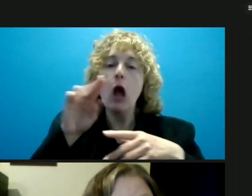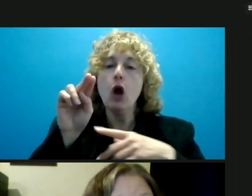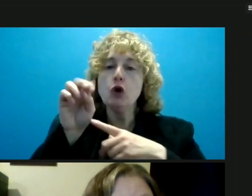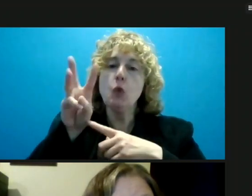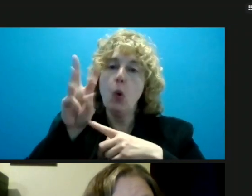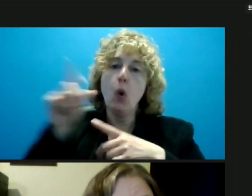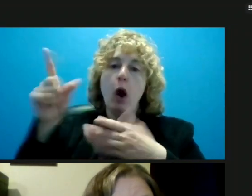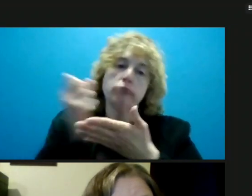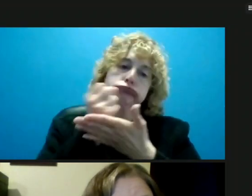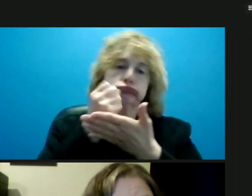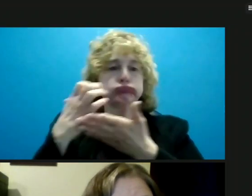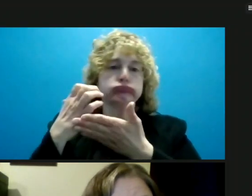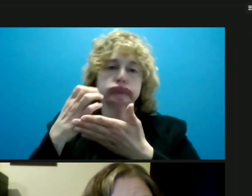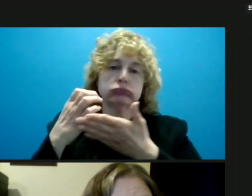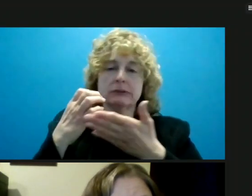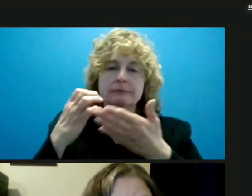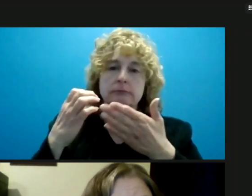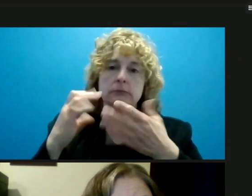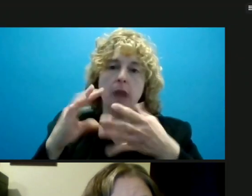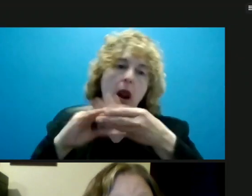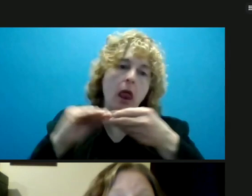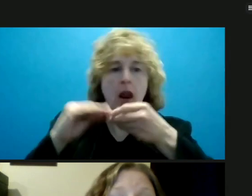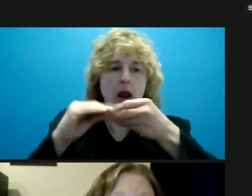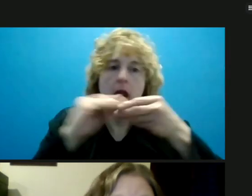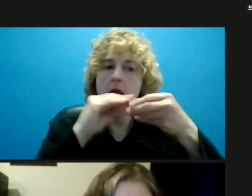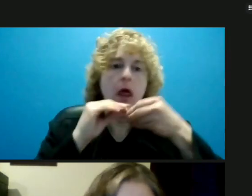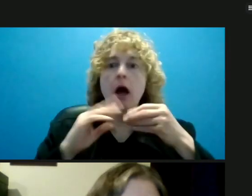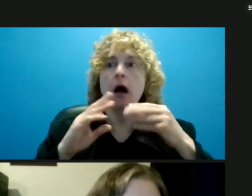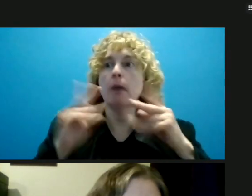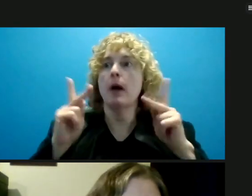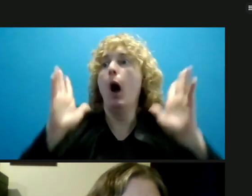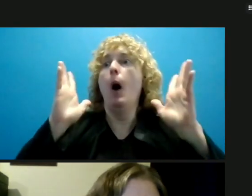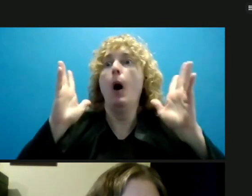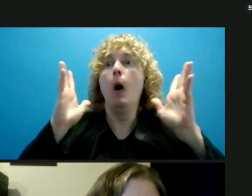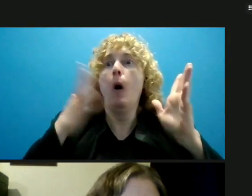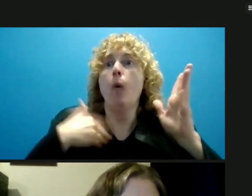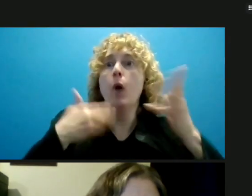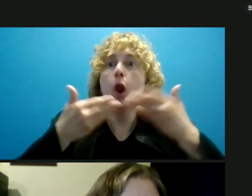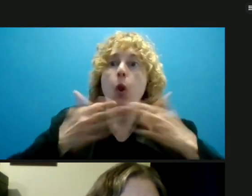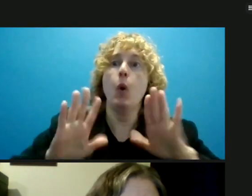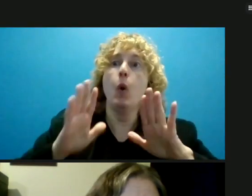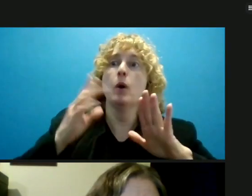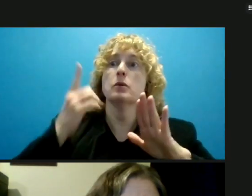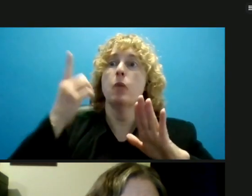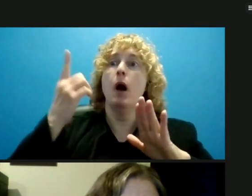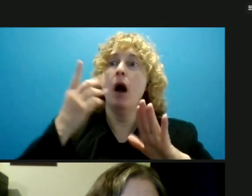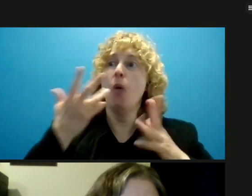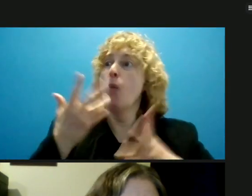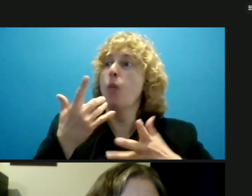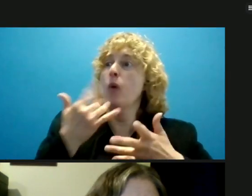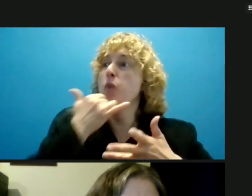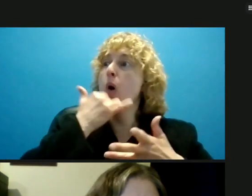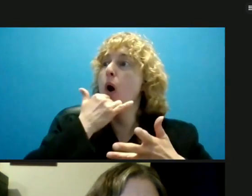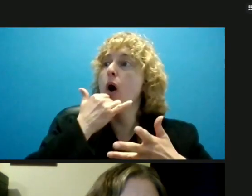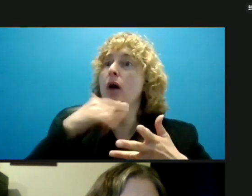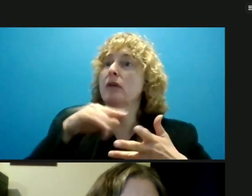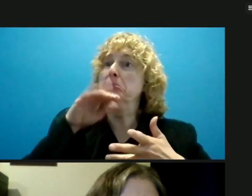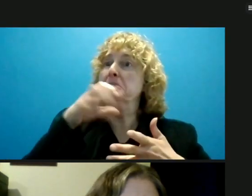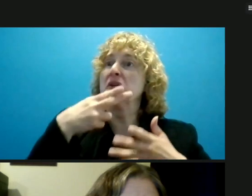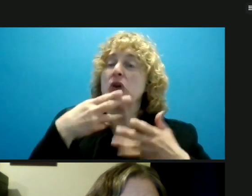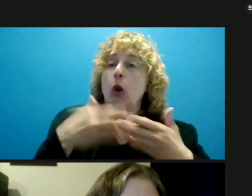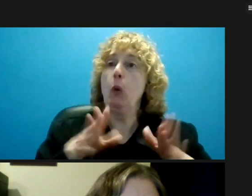has a lot of splash effect. And everybody is like, oh my gosh, we're losing one seat. Oh my gosh, what is wrong with this? To be